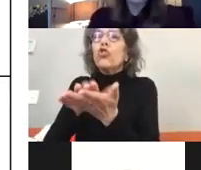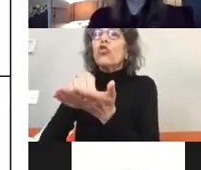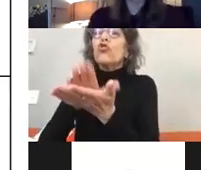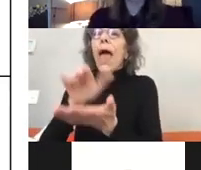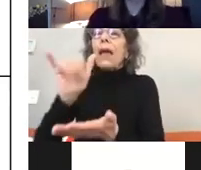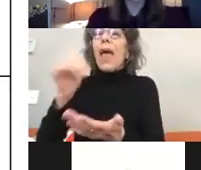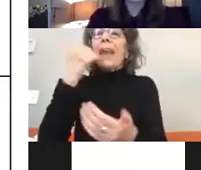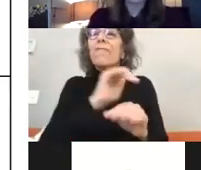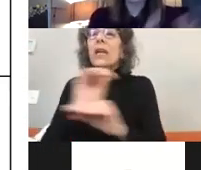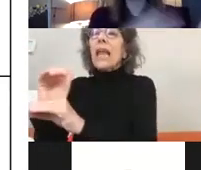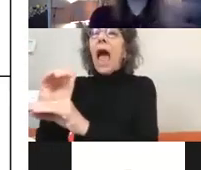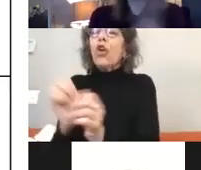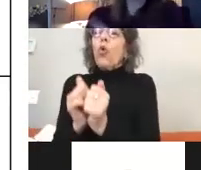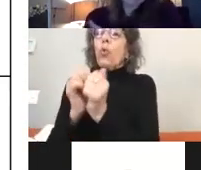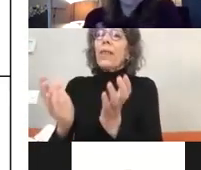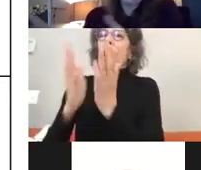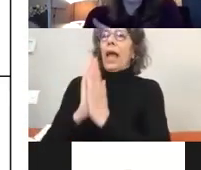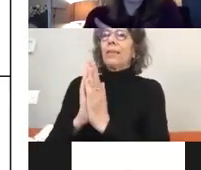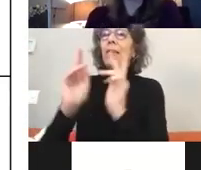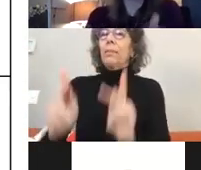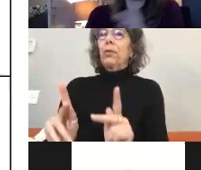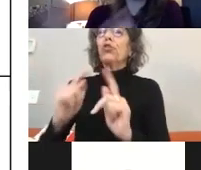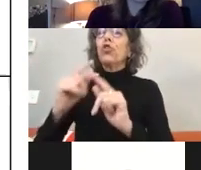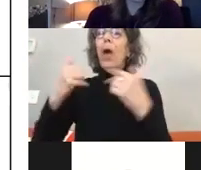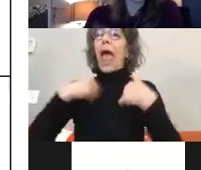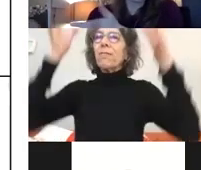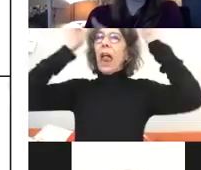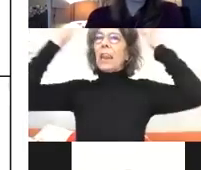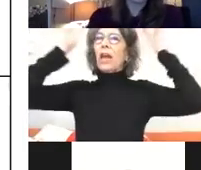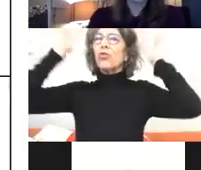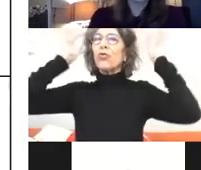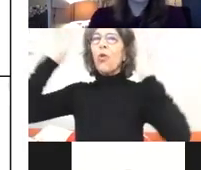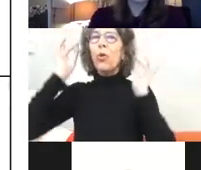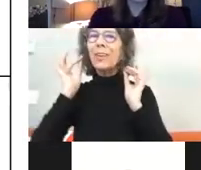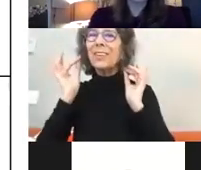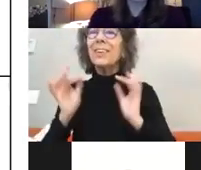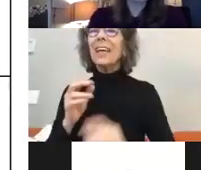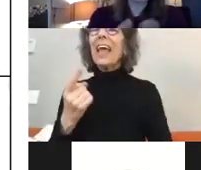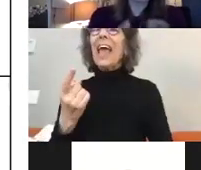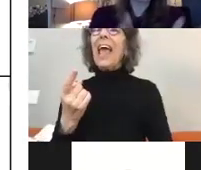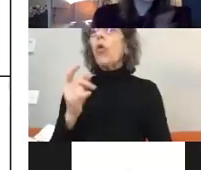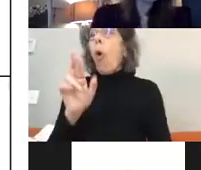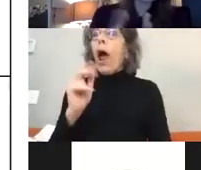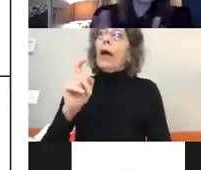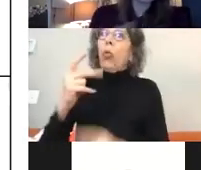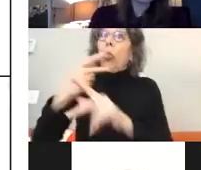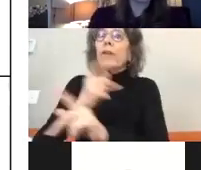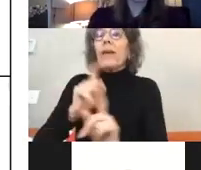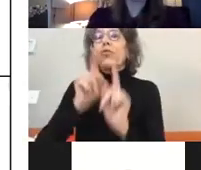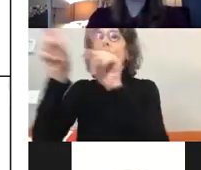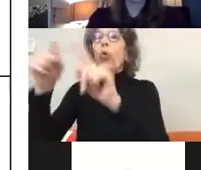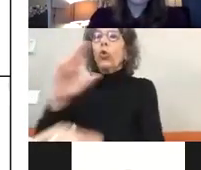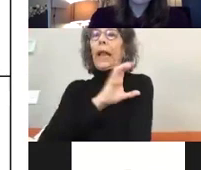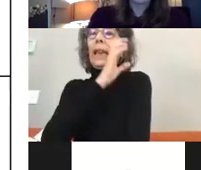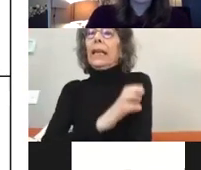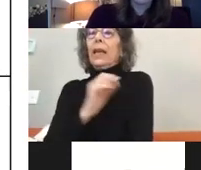all of these electrodes on their head, or to go even worse, to go to and sleep in a clinical or a sleep lab to